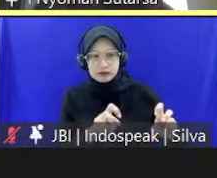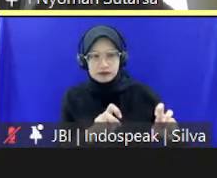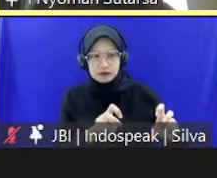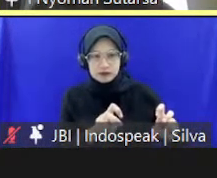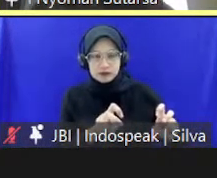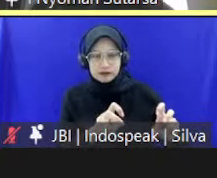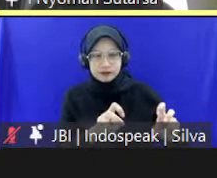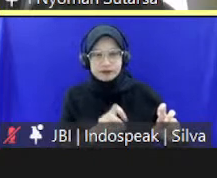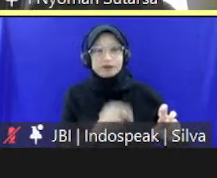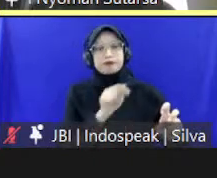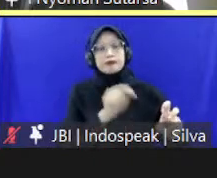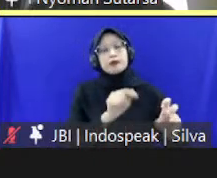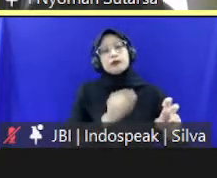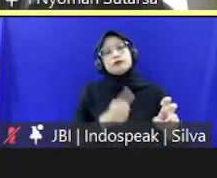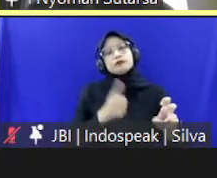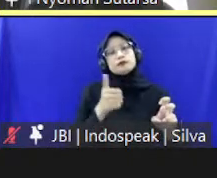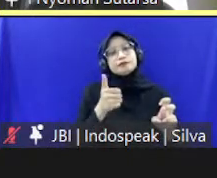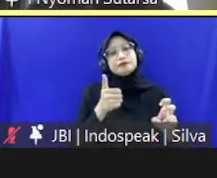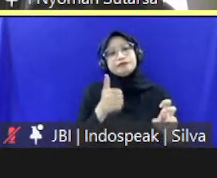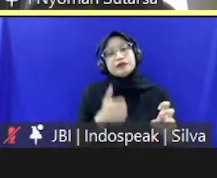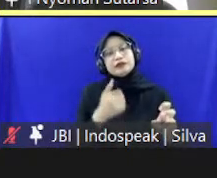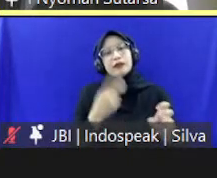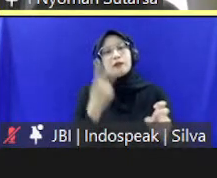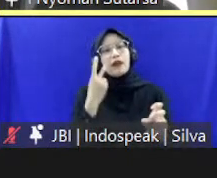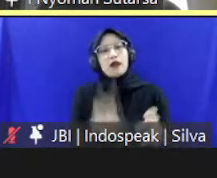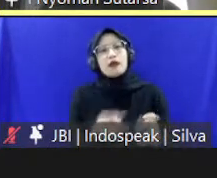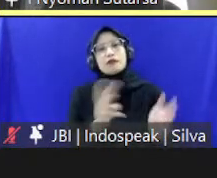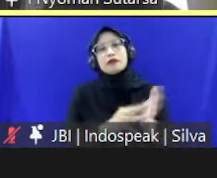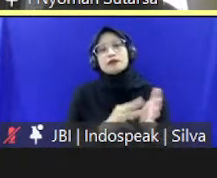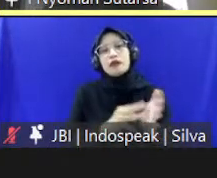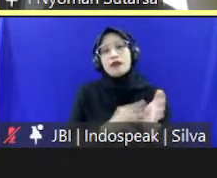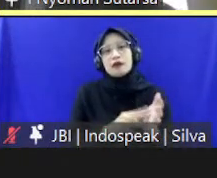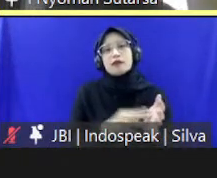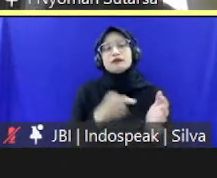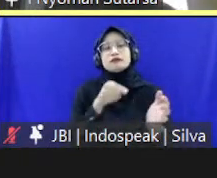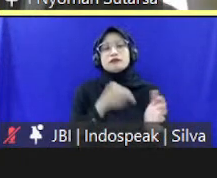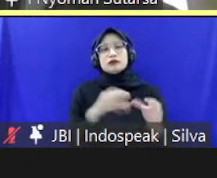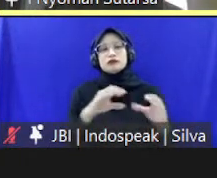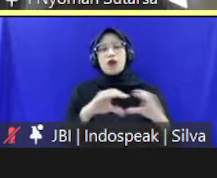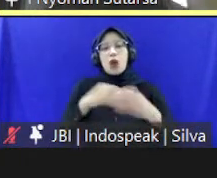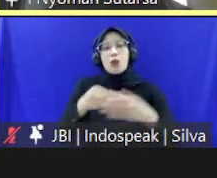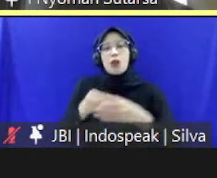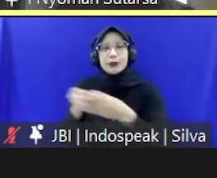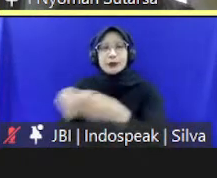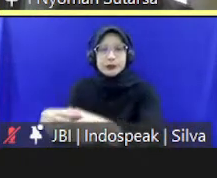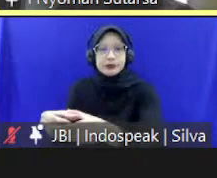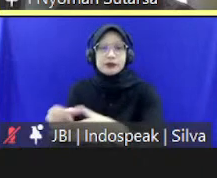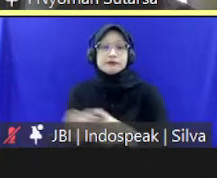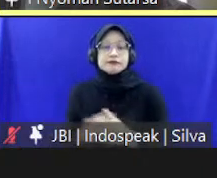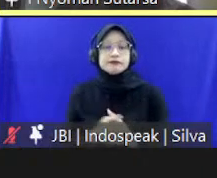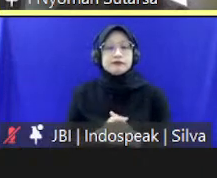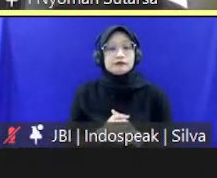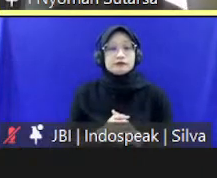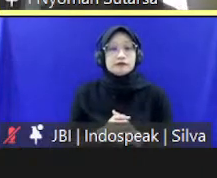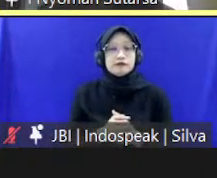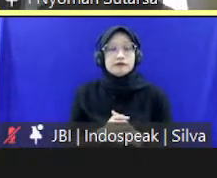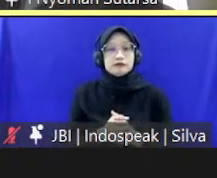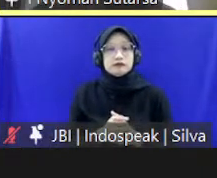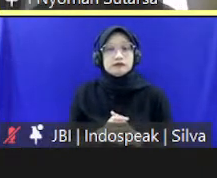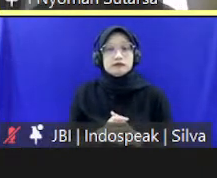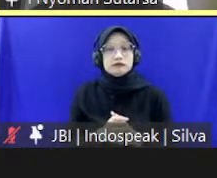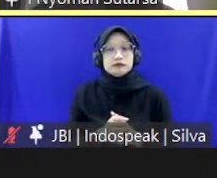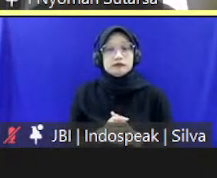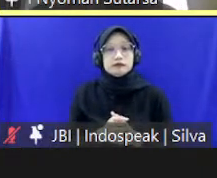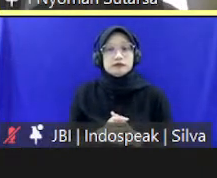voice to those most excluded by reorienting power relation. These 2 case studies that I presented earlier highlight the